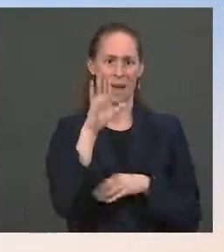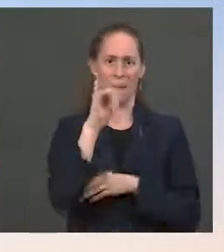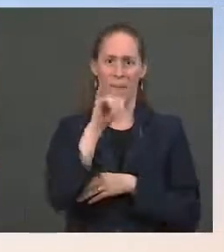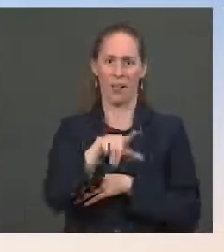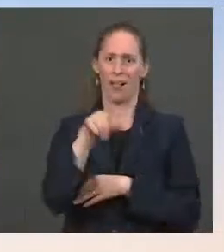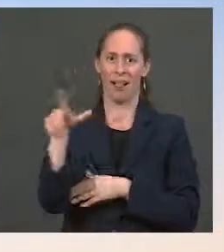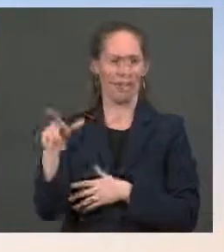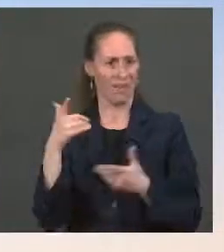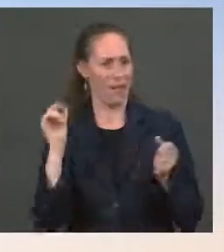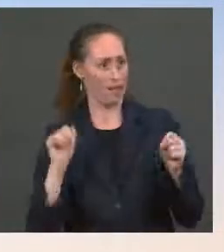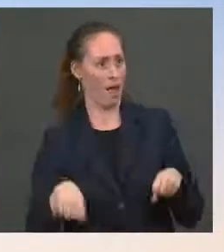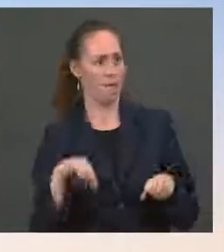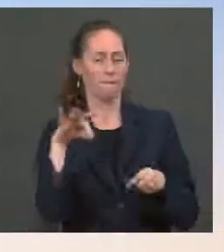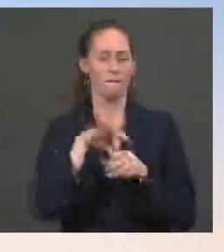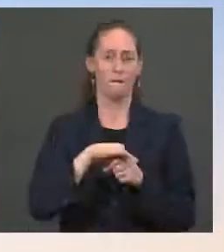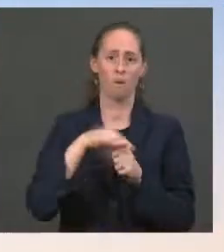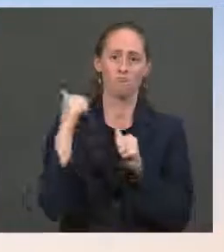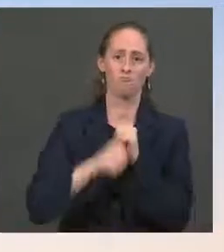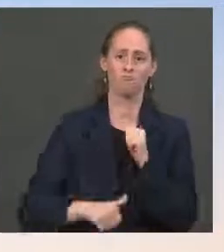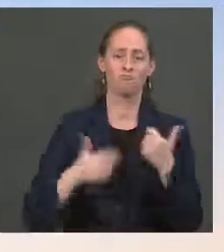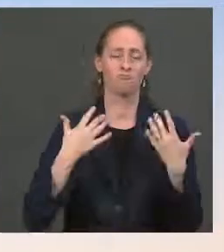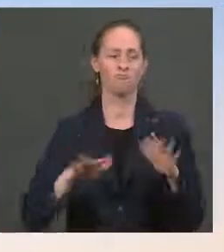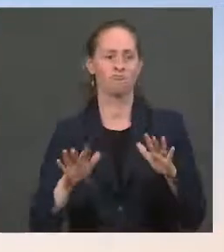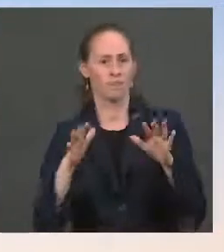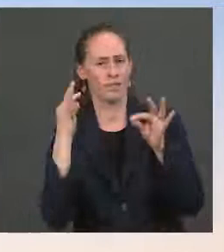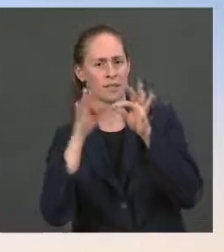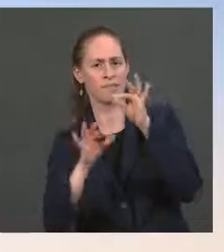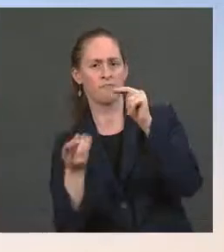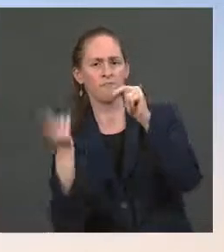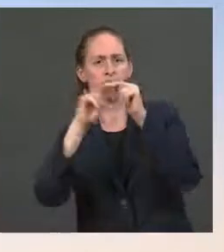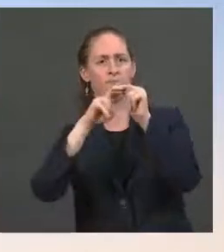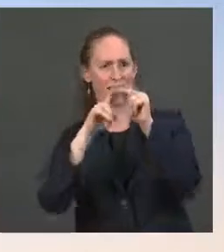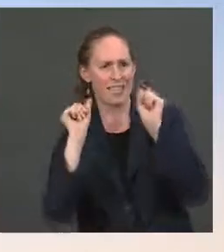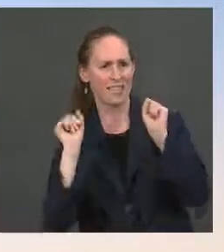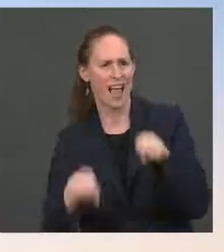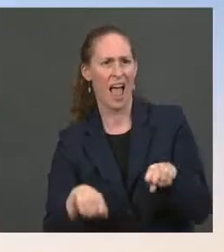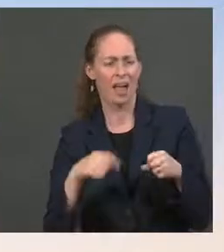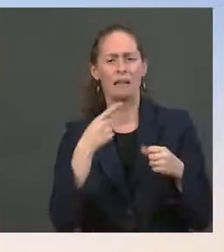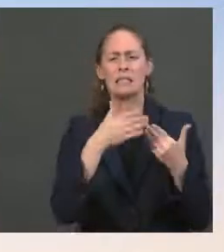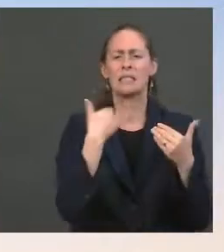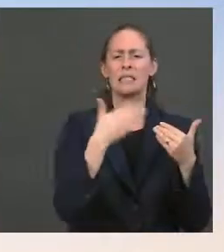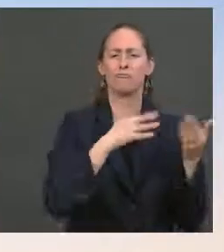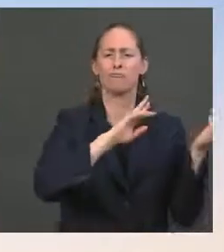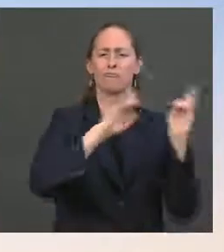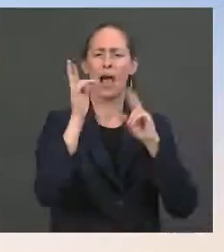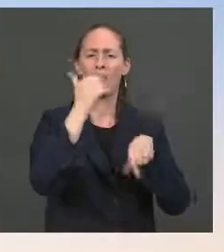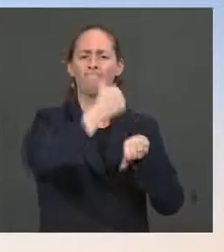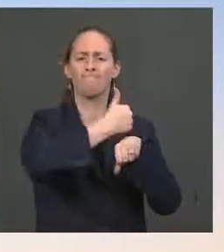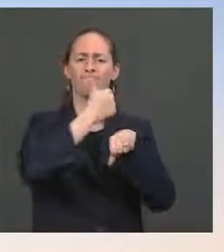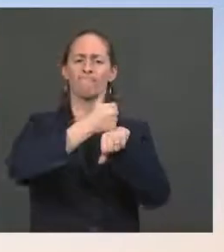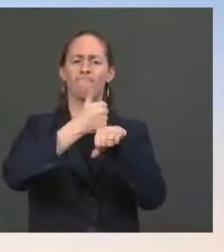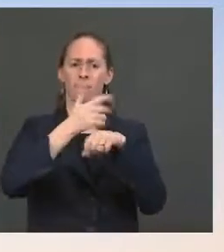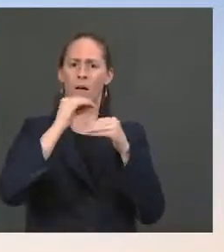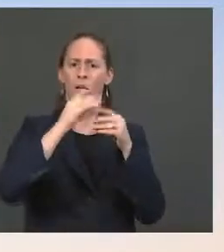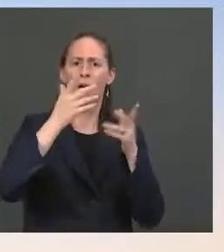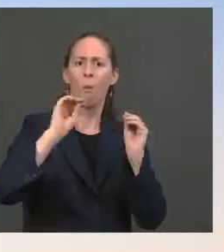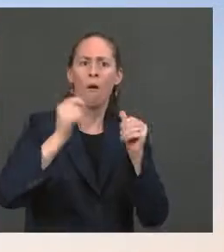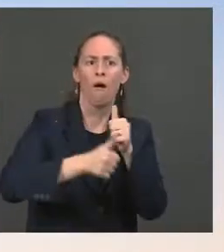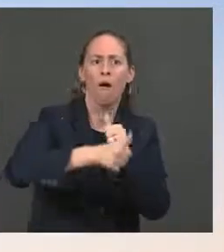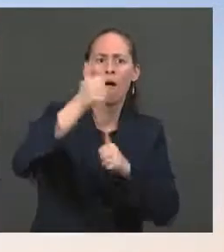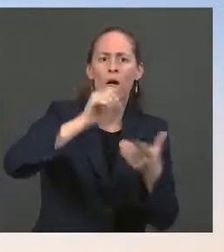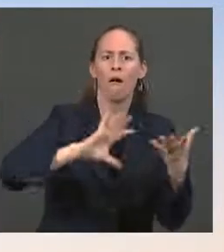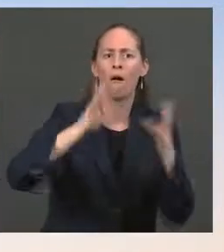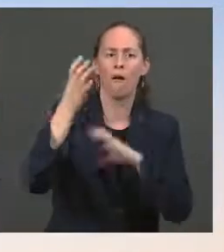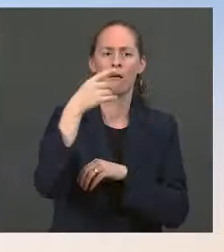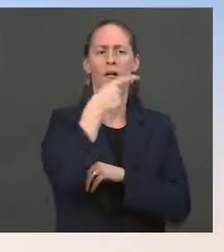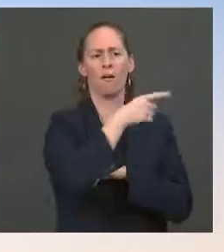down to raise the debt limit. It's a much easier, cleaner, simpler, less risky process. And yes, Democrats are in control of the Senate,